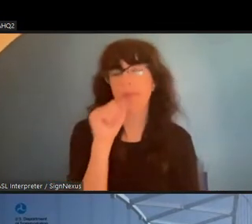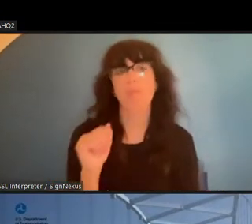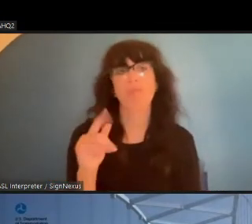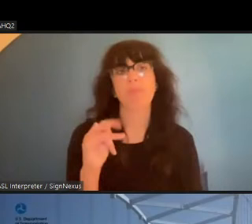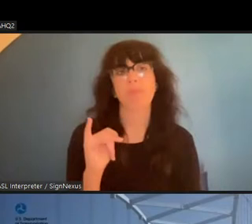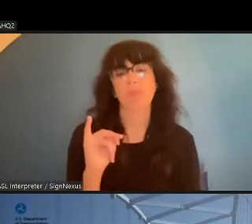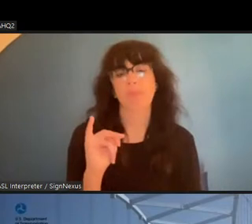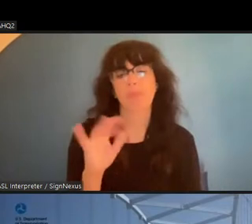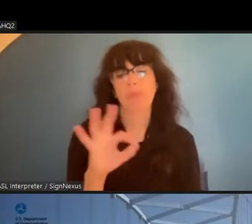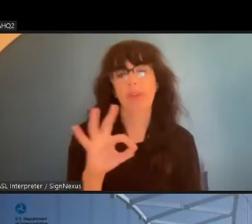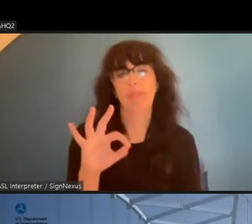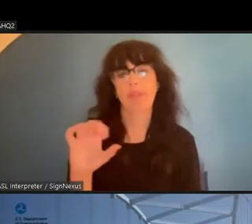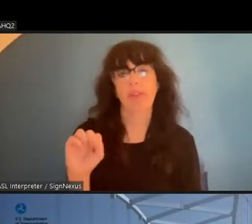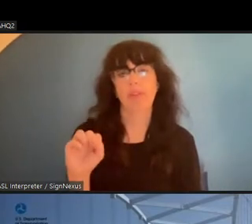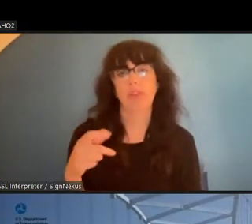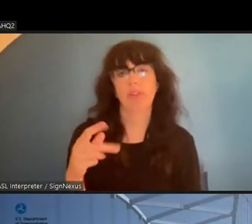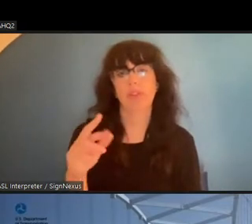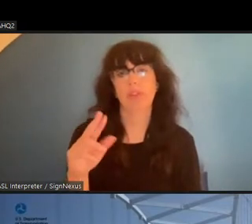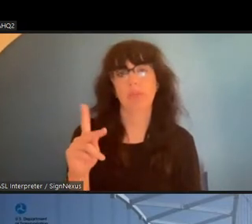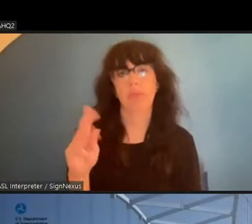felicia sparkman